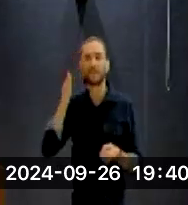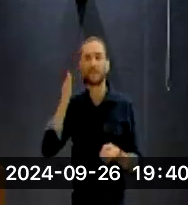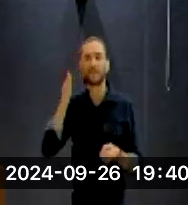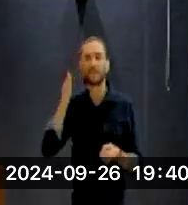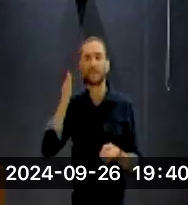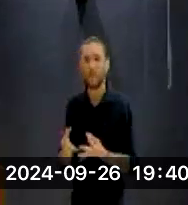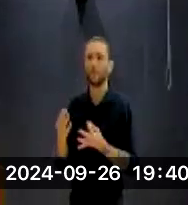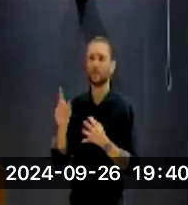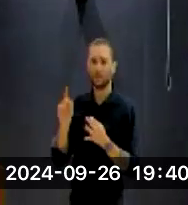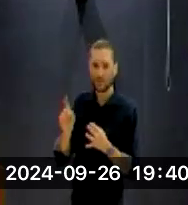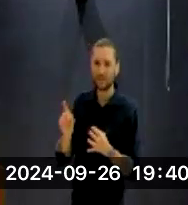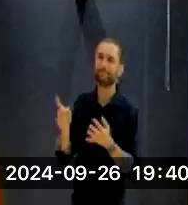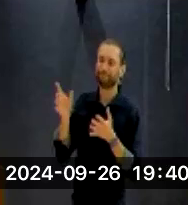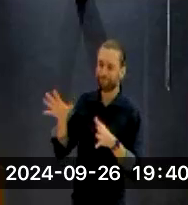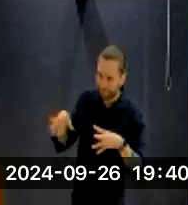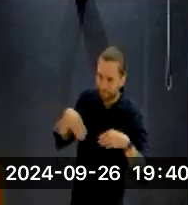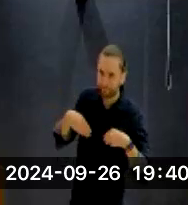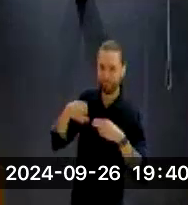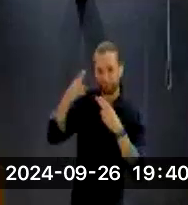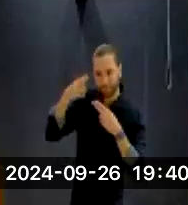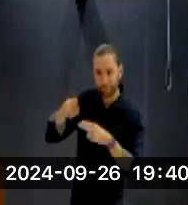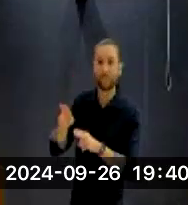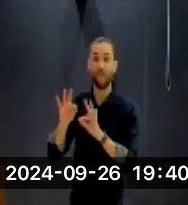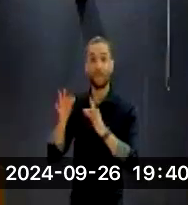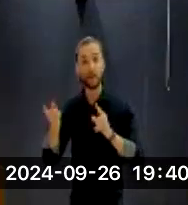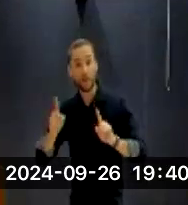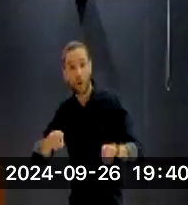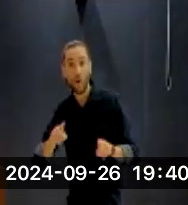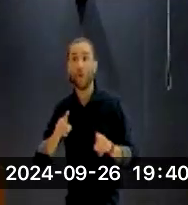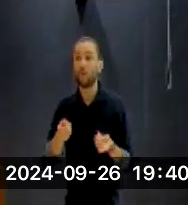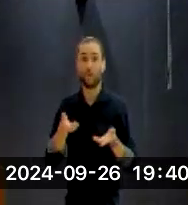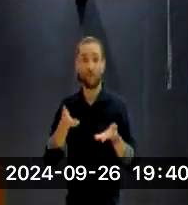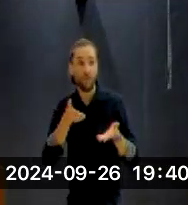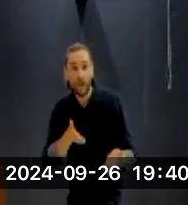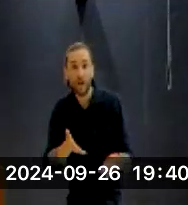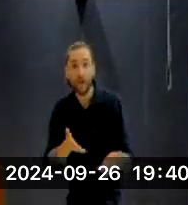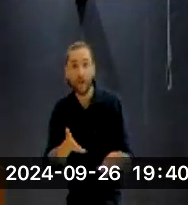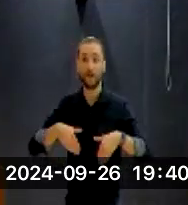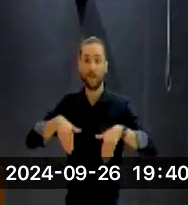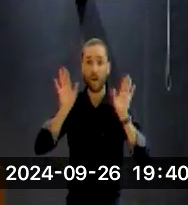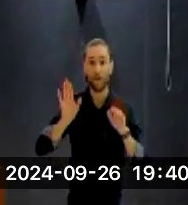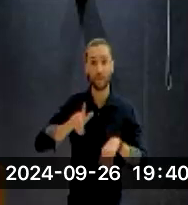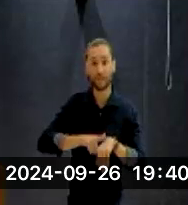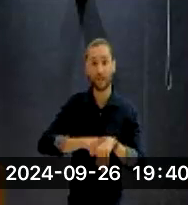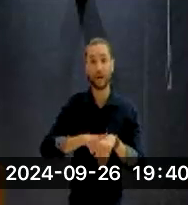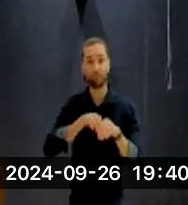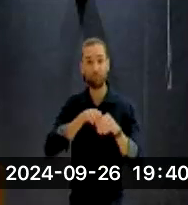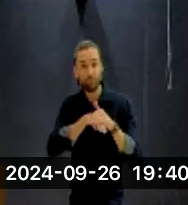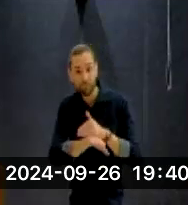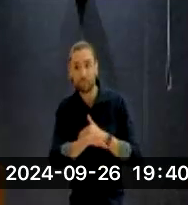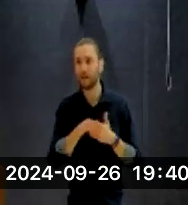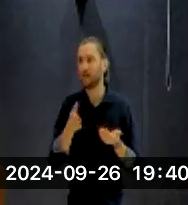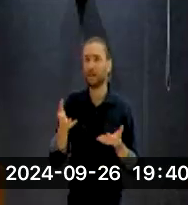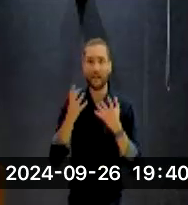kids and family members there, they're present, they're sacrificing their time. They clearly care for their parents or whoever it may be, their loved ones. Tell those